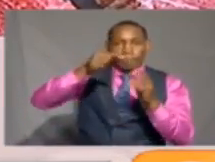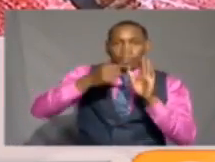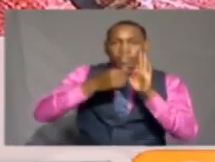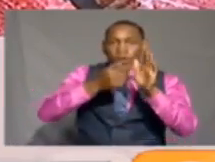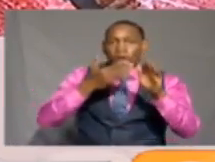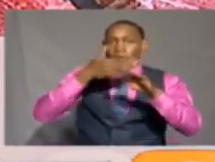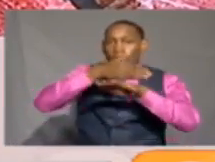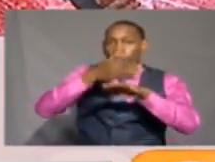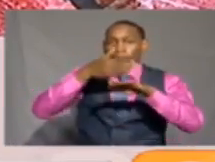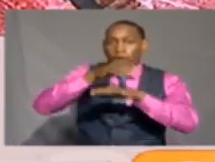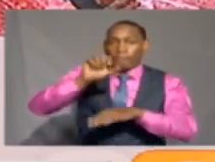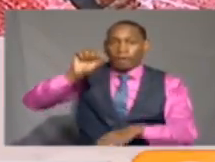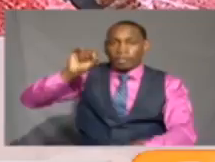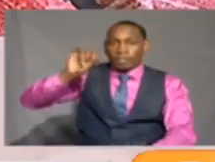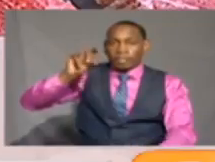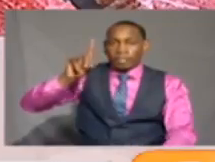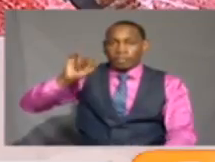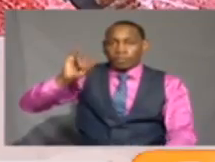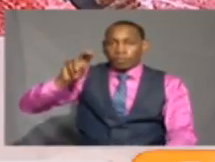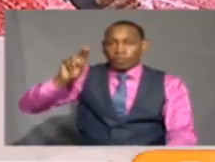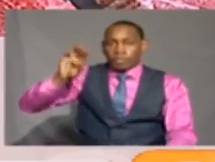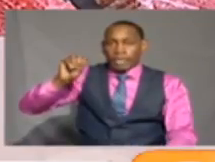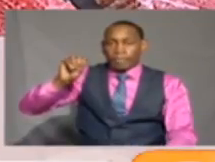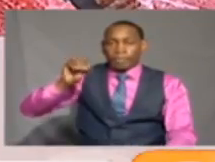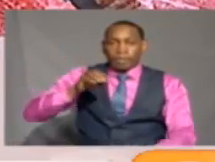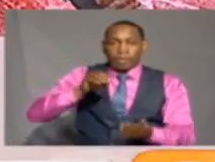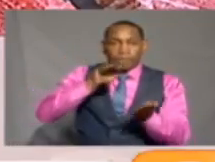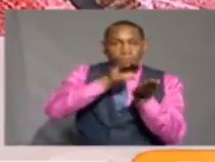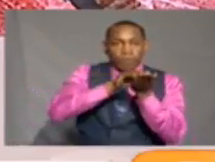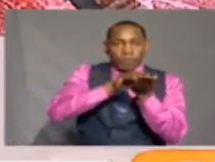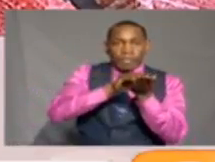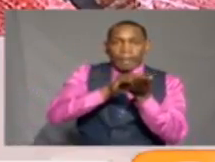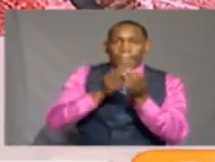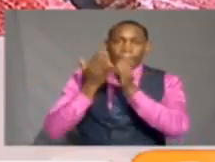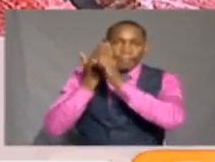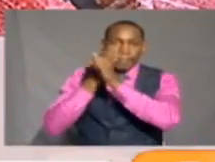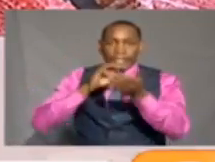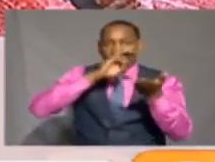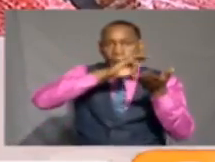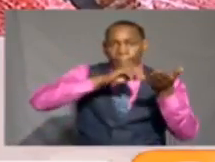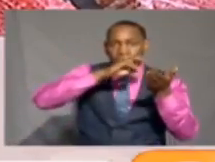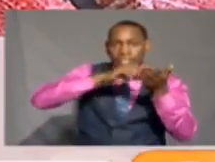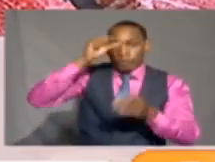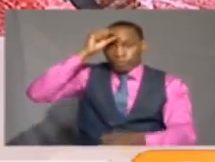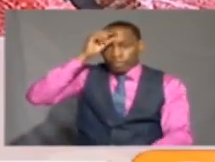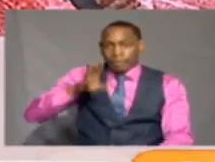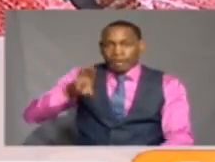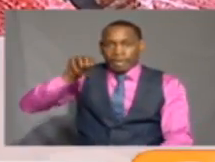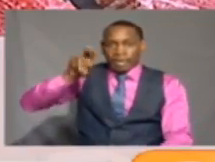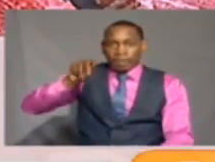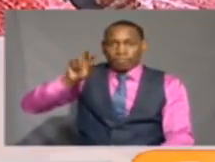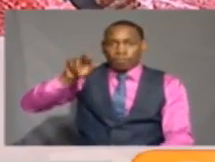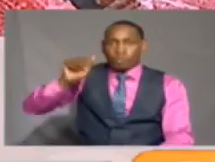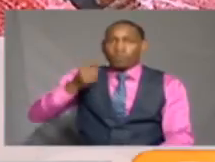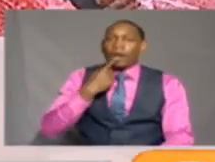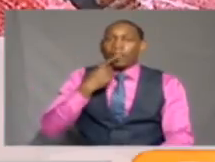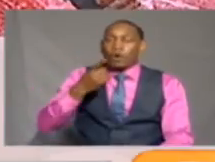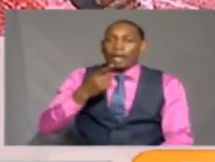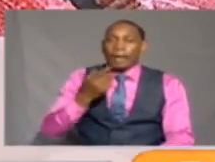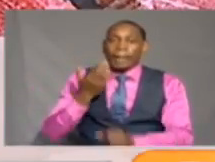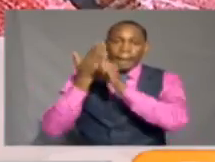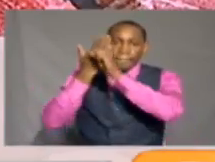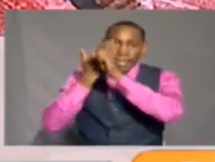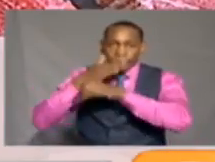excess sodium metabisulphite preservatives in the meat. In Machakos, Governor Alfred Mutua has directed that meat